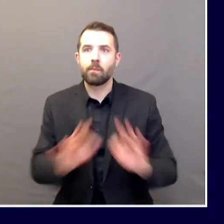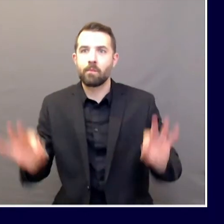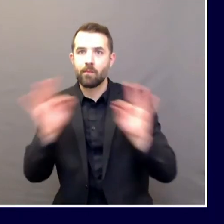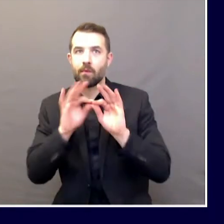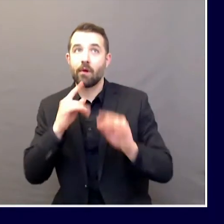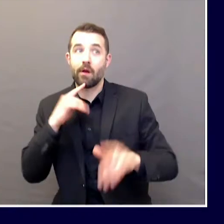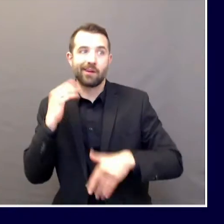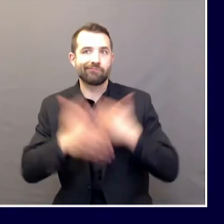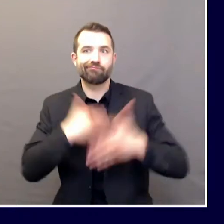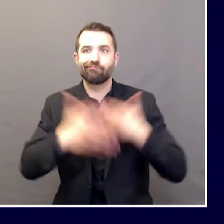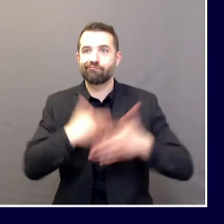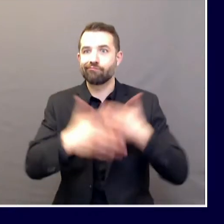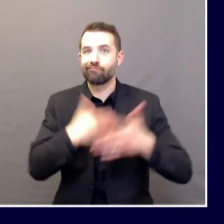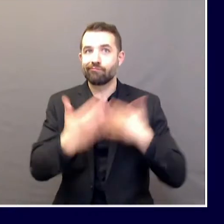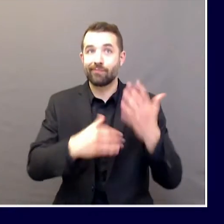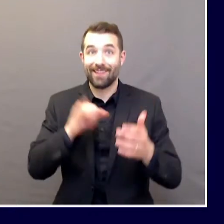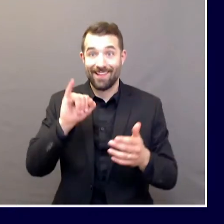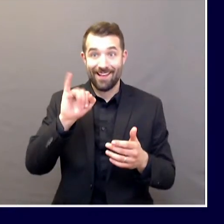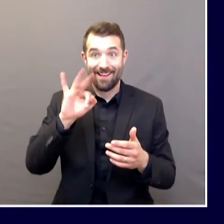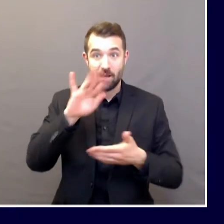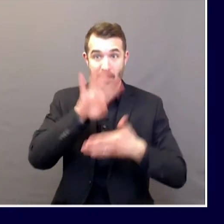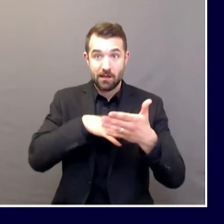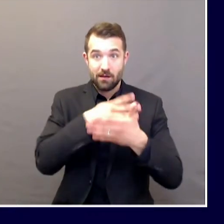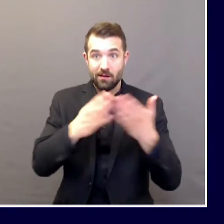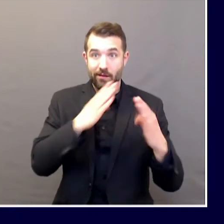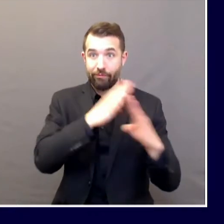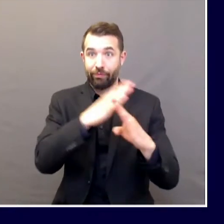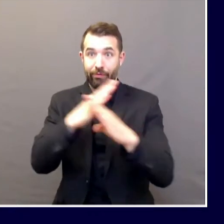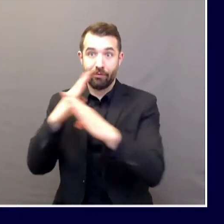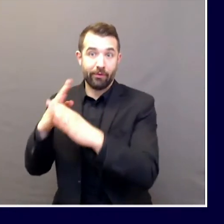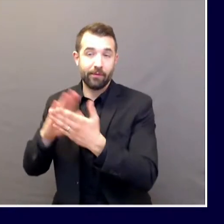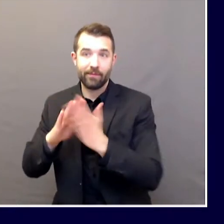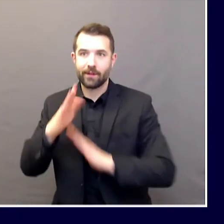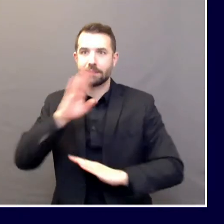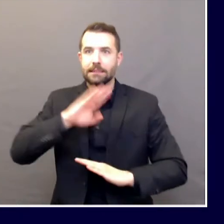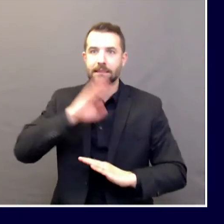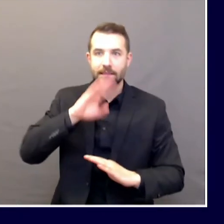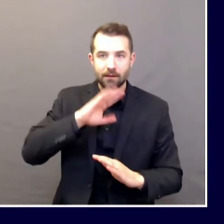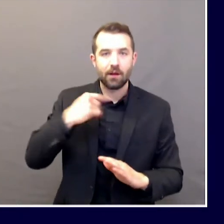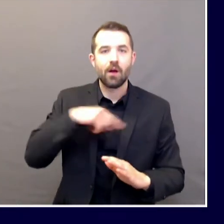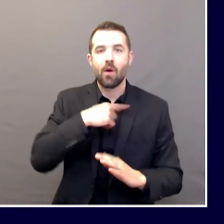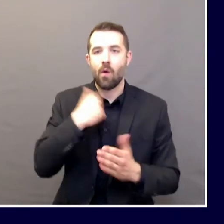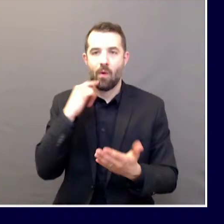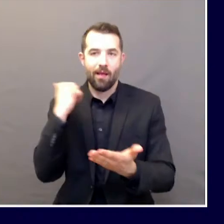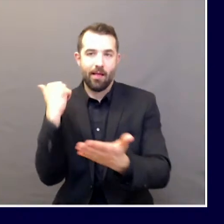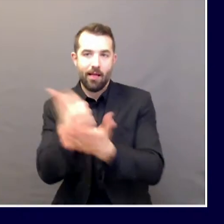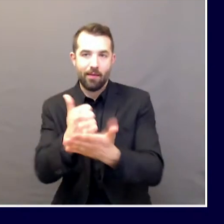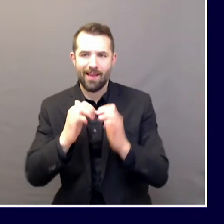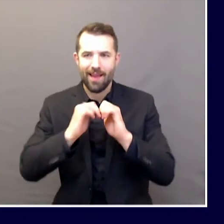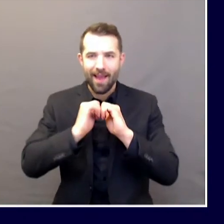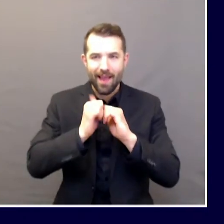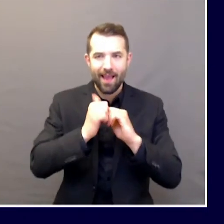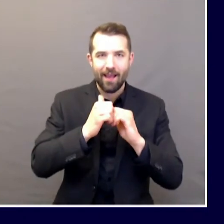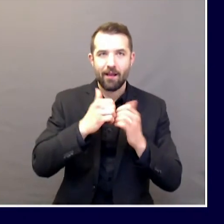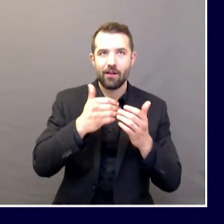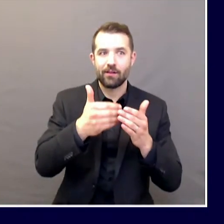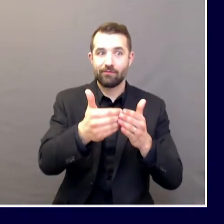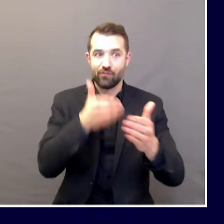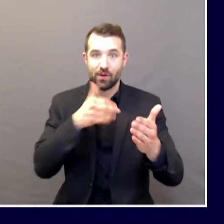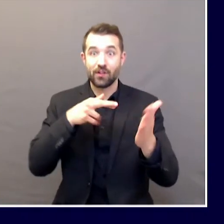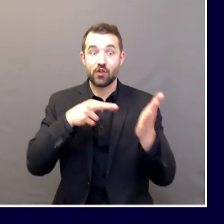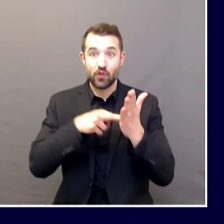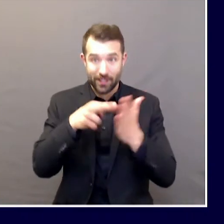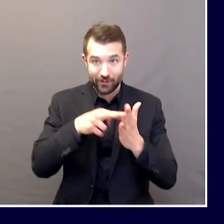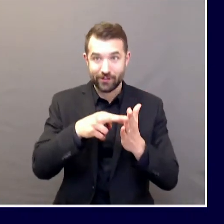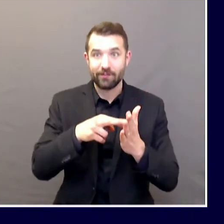system, we'll be able not just to register folks, but also to pre-register them as well. All right, thank you. And then